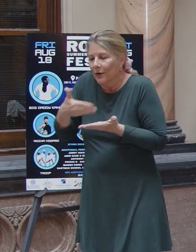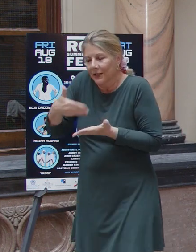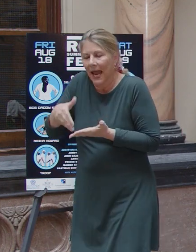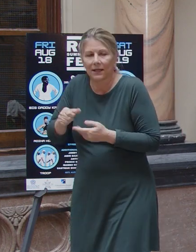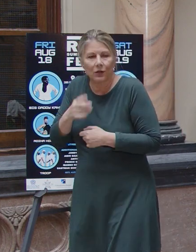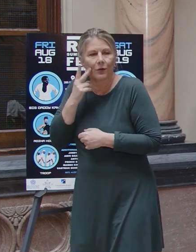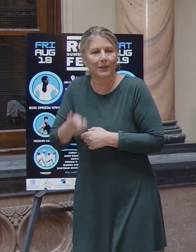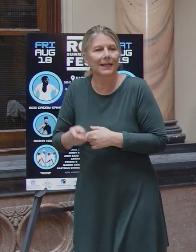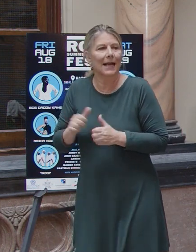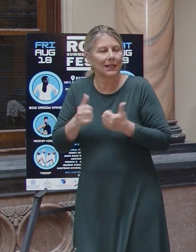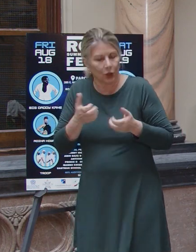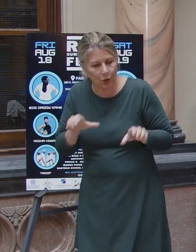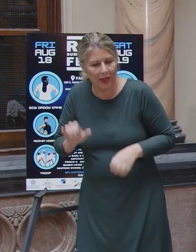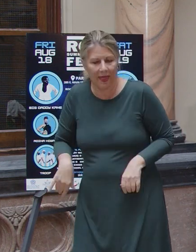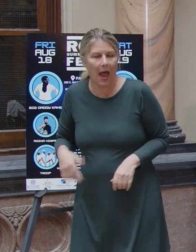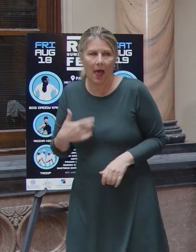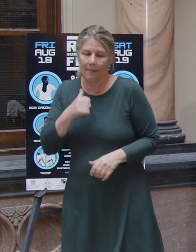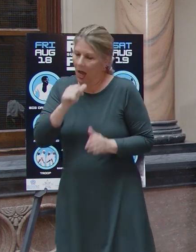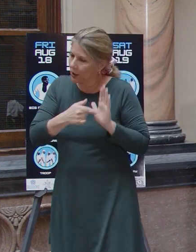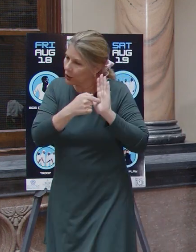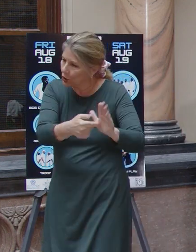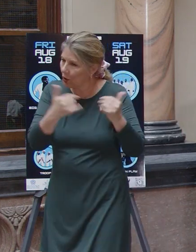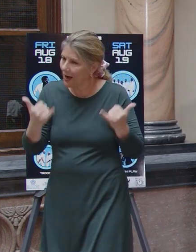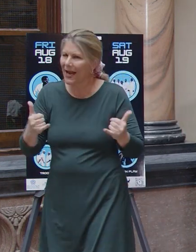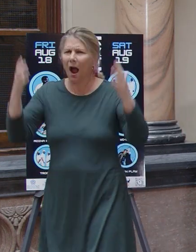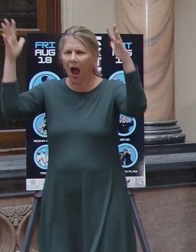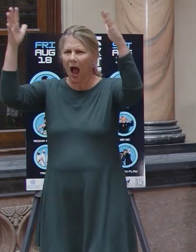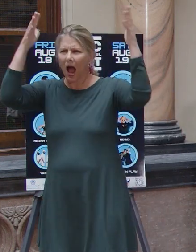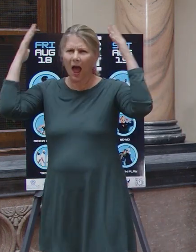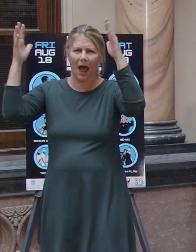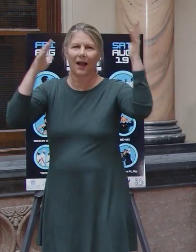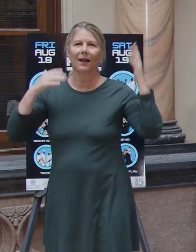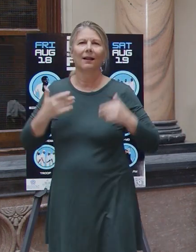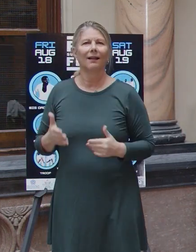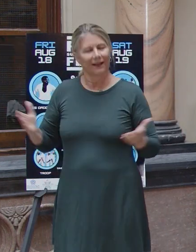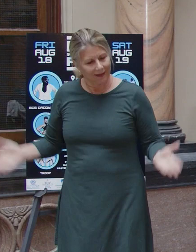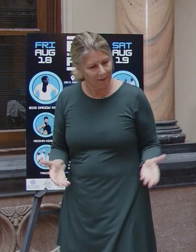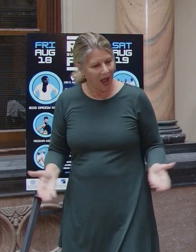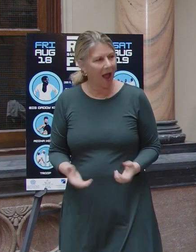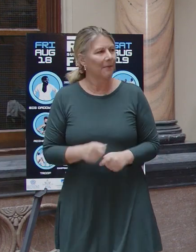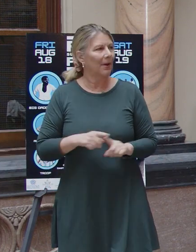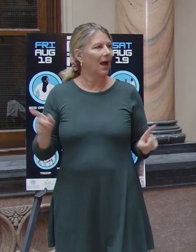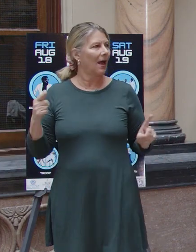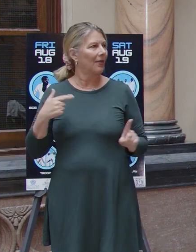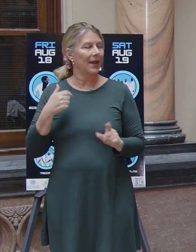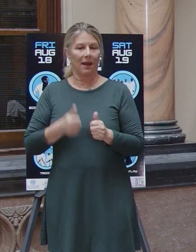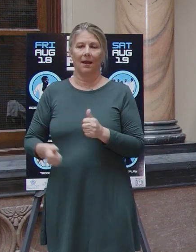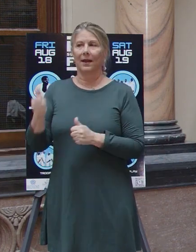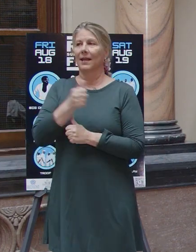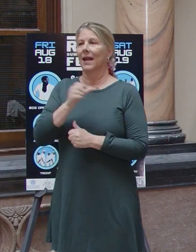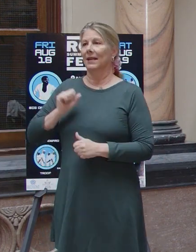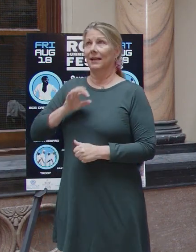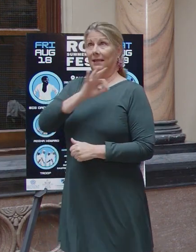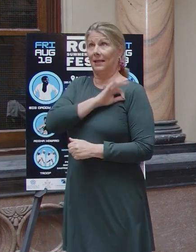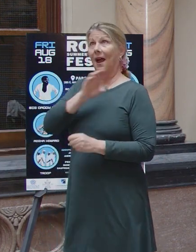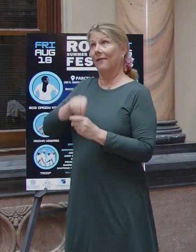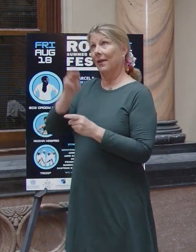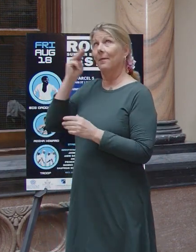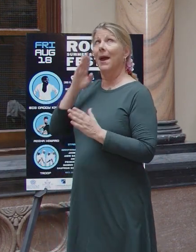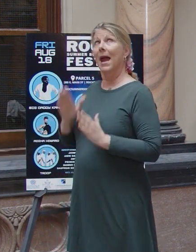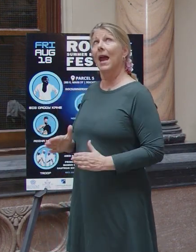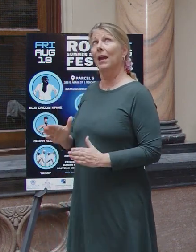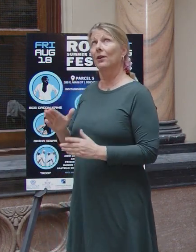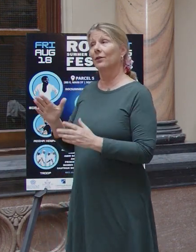that. I'm not going to demonstrate it right now, because I'm wearing the... But the executive staff and the staff in the mayor's office, I've had